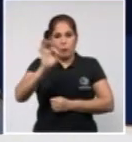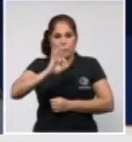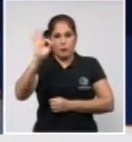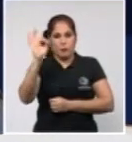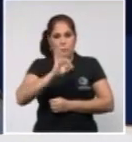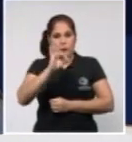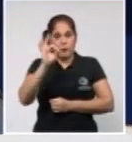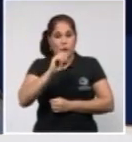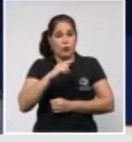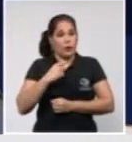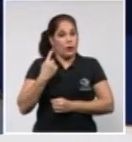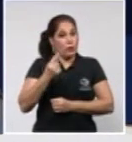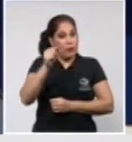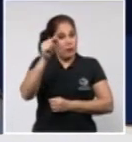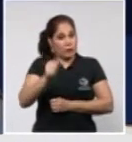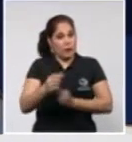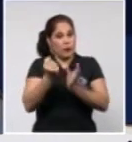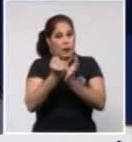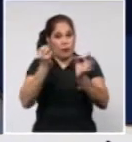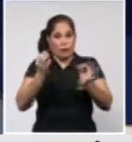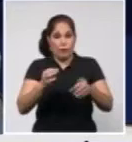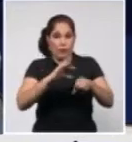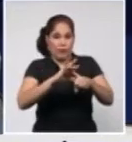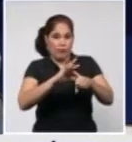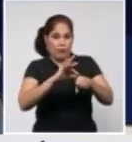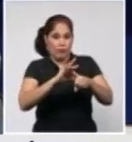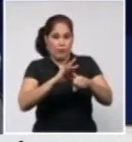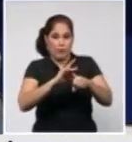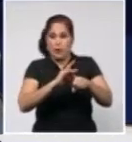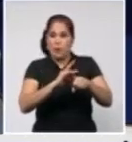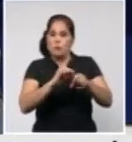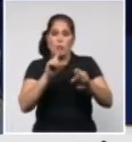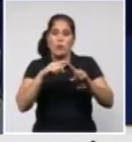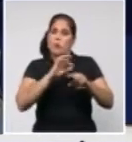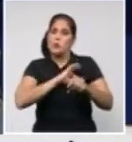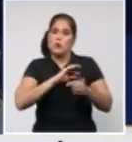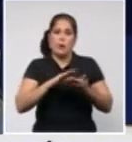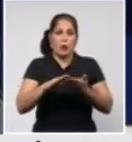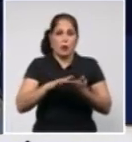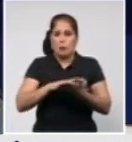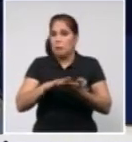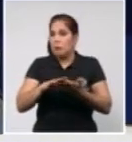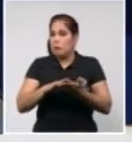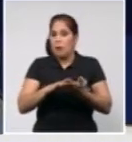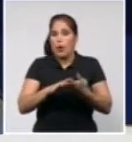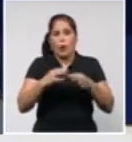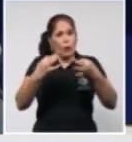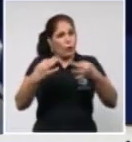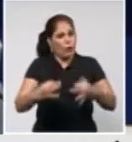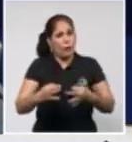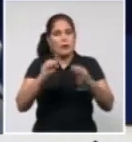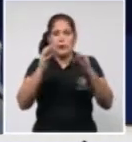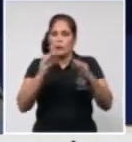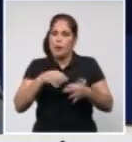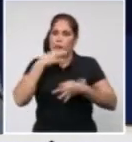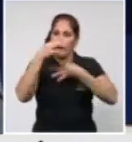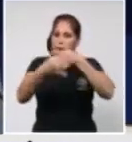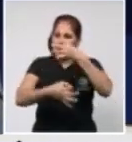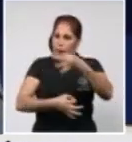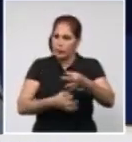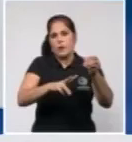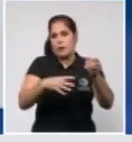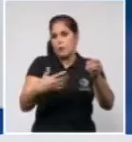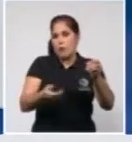59, and 4 are over the age of 60. Of the 66 cases diagnosed